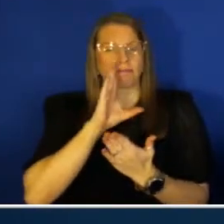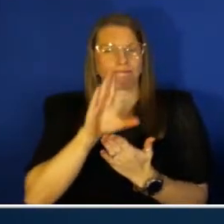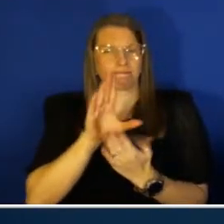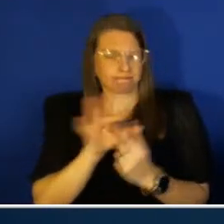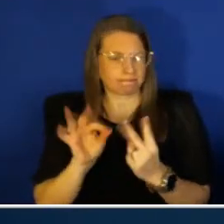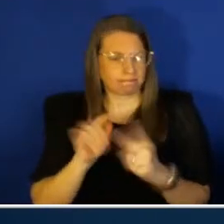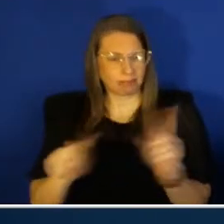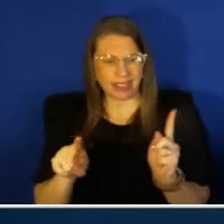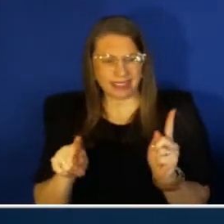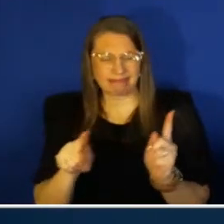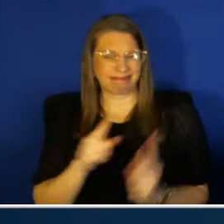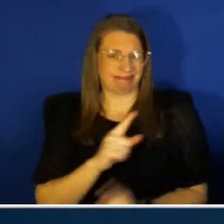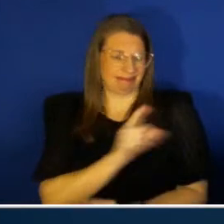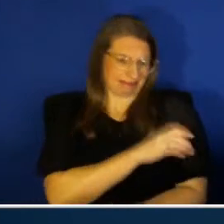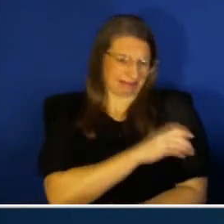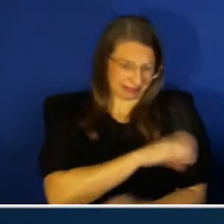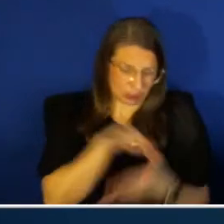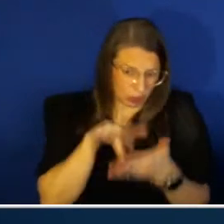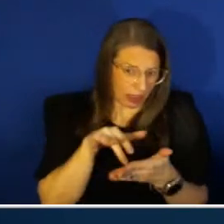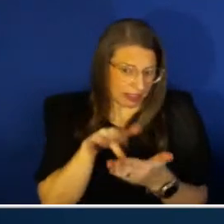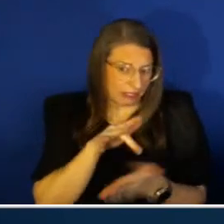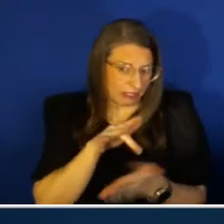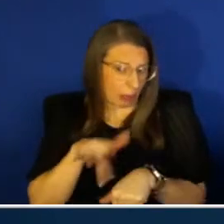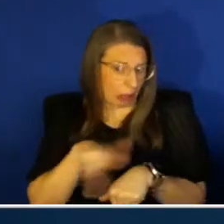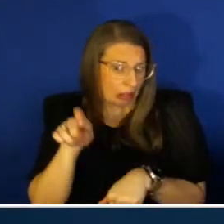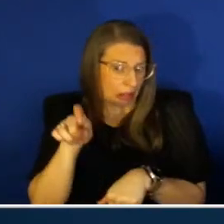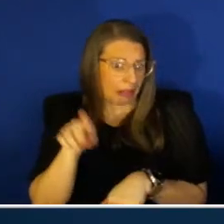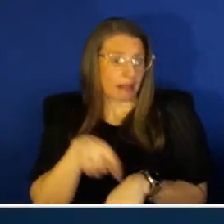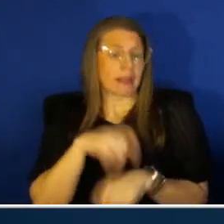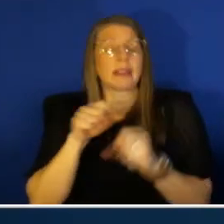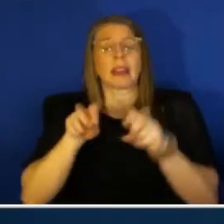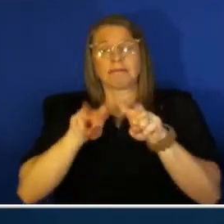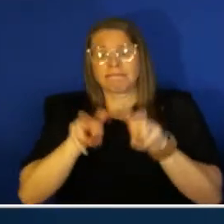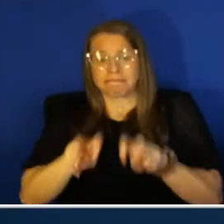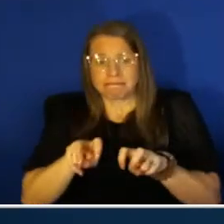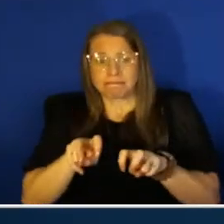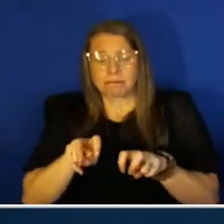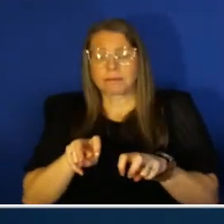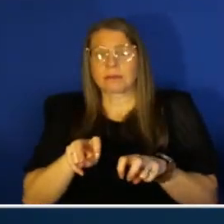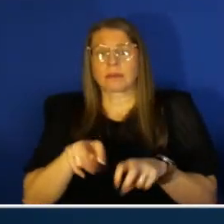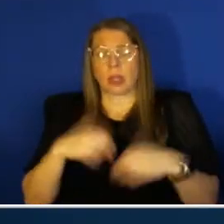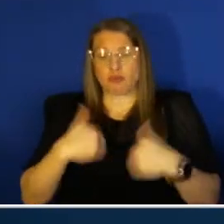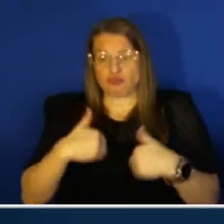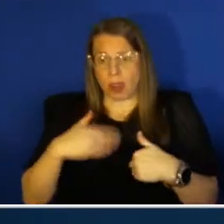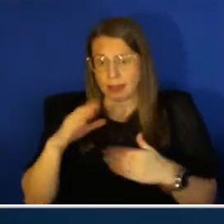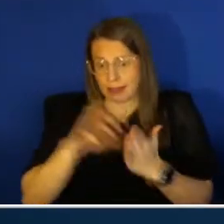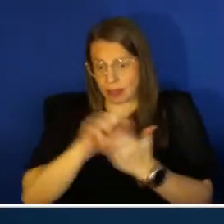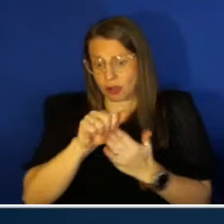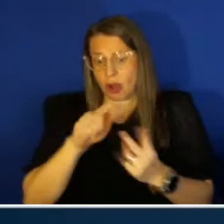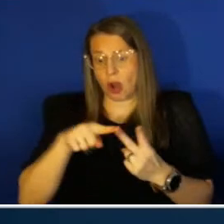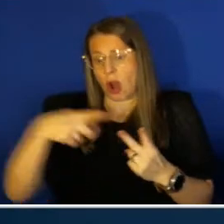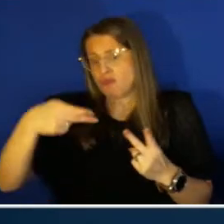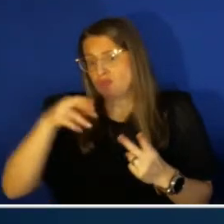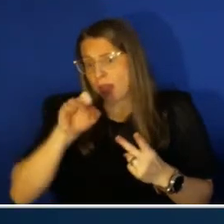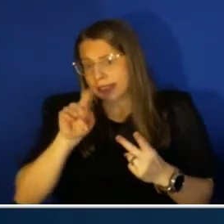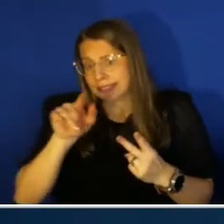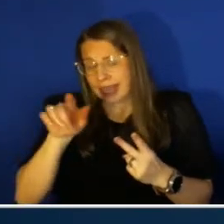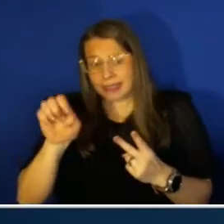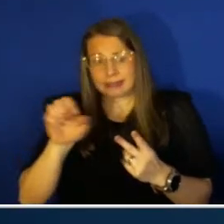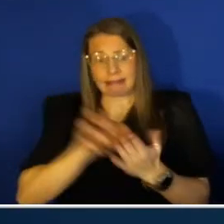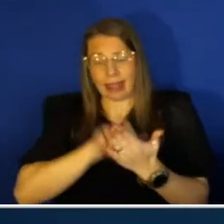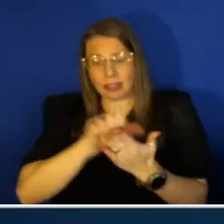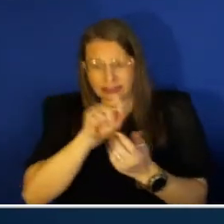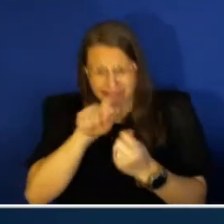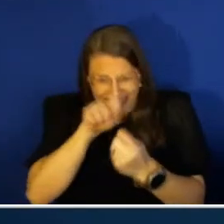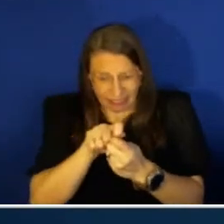there's clinical trials that are available to you. You can look into this app, look at breast cancer, look at prostate cancer, and there will come